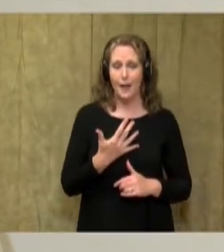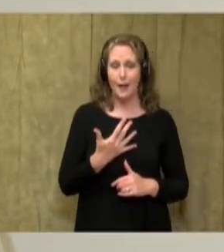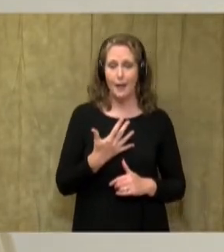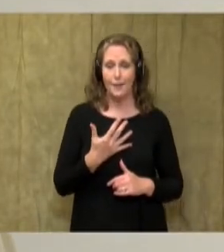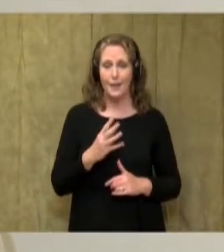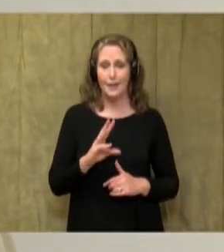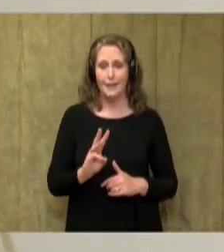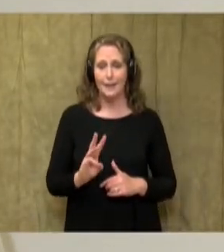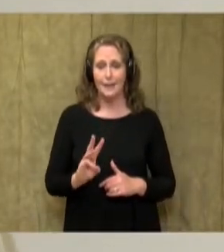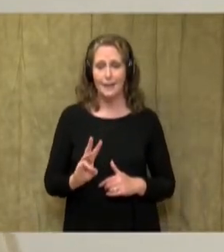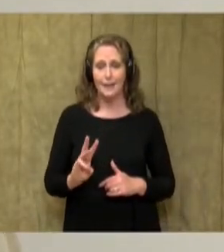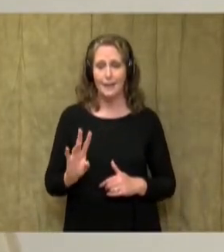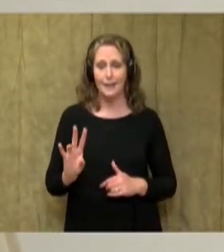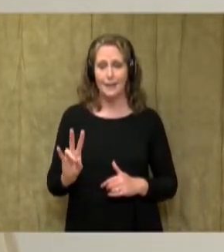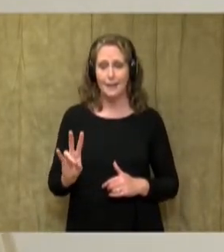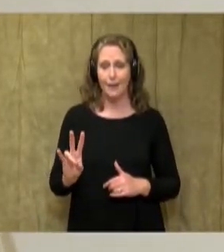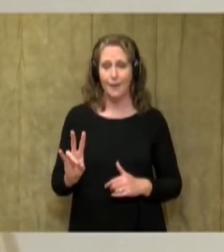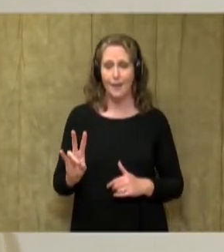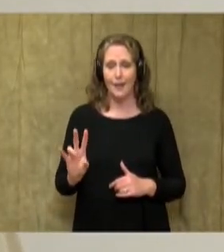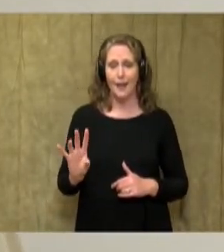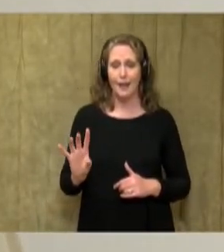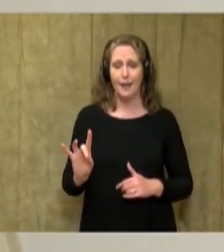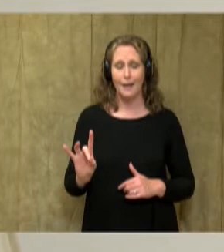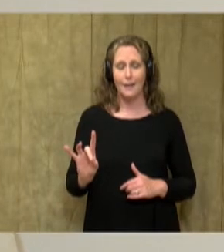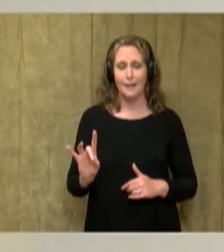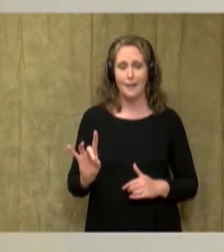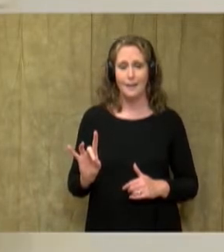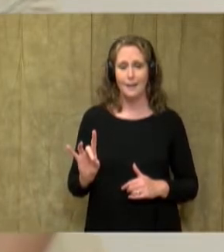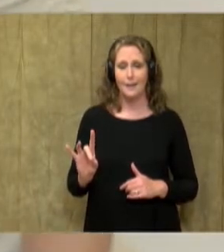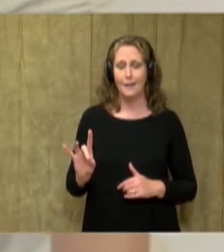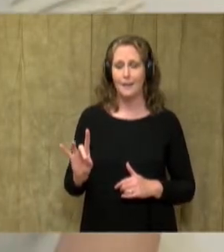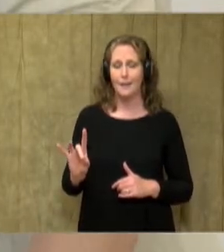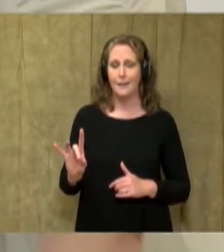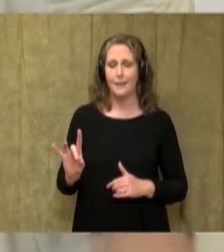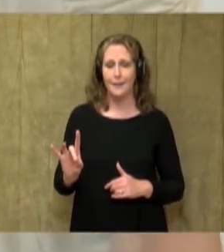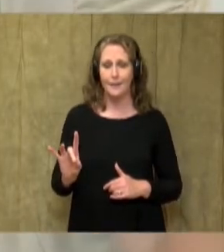5, 6, 7, 8,